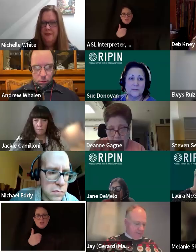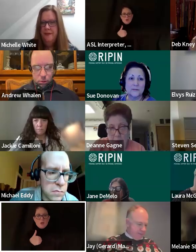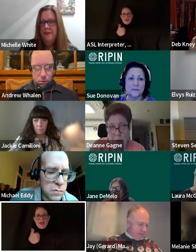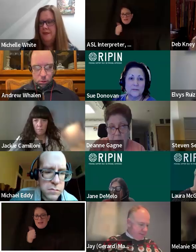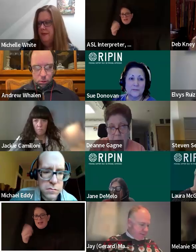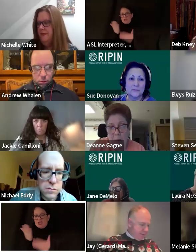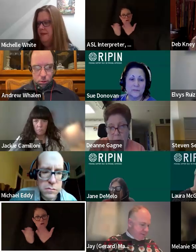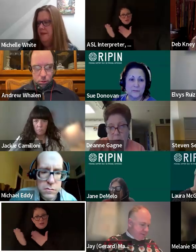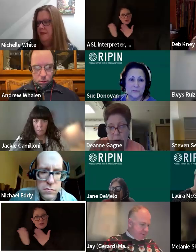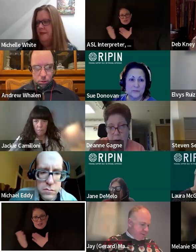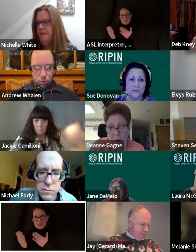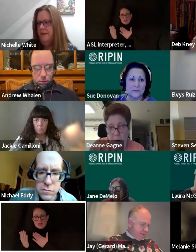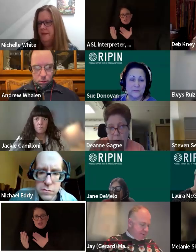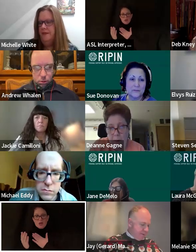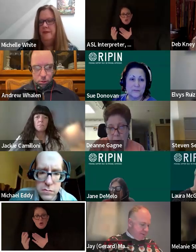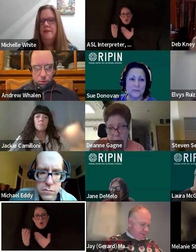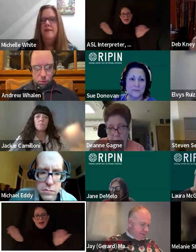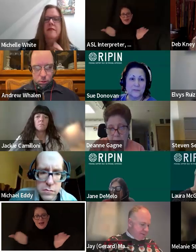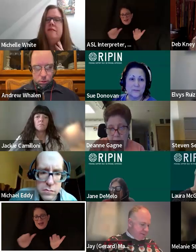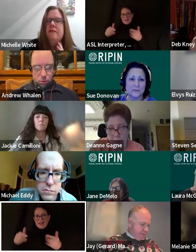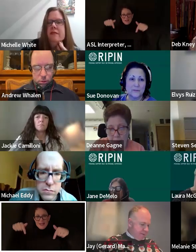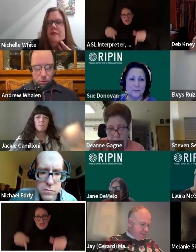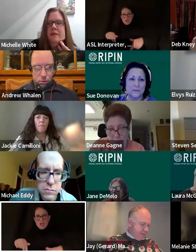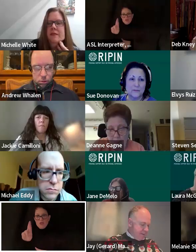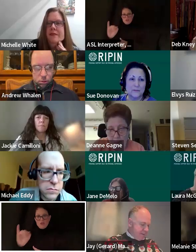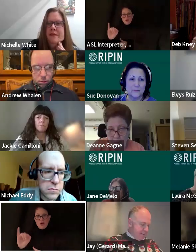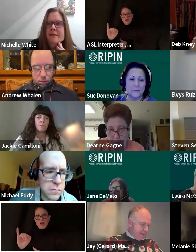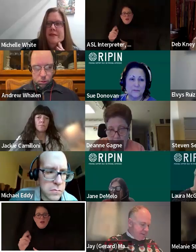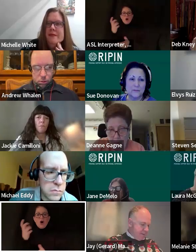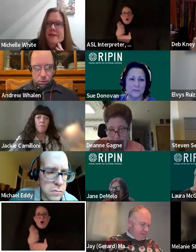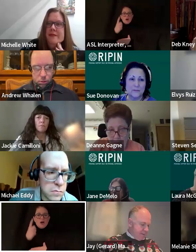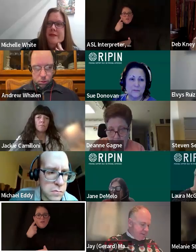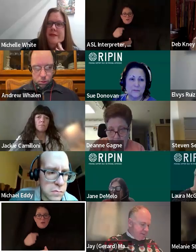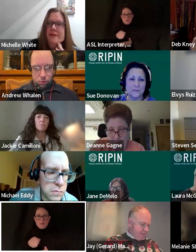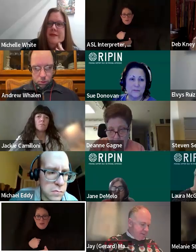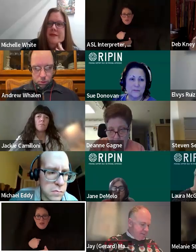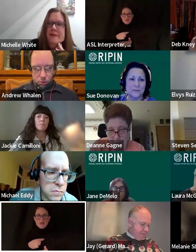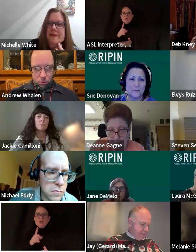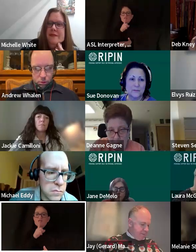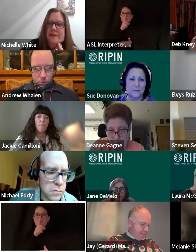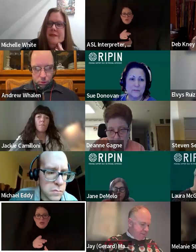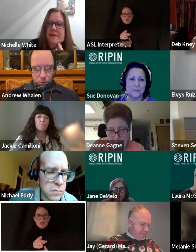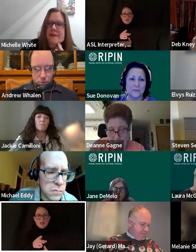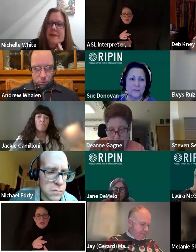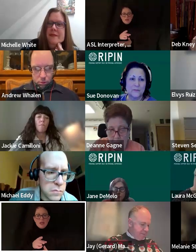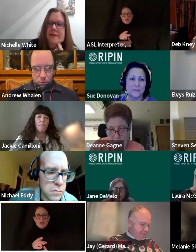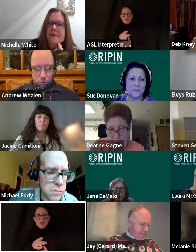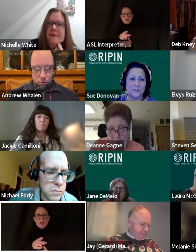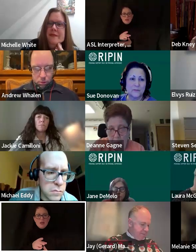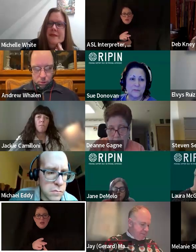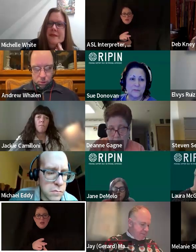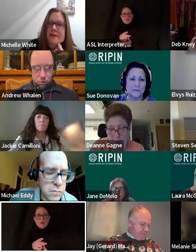services or anything here in Rhode Island, so it's tough for me to really express